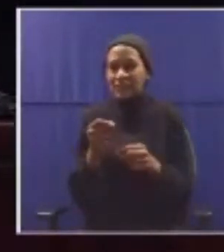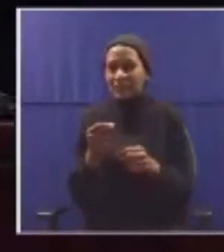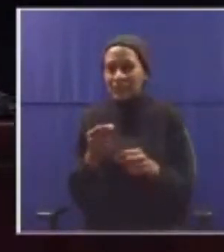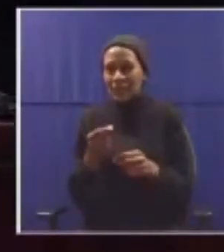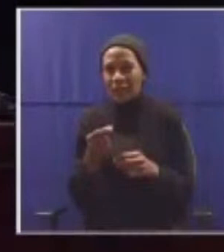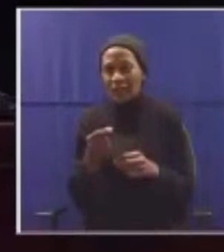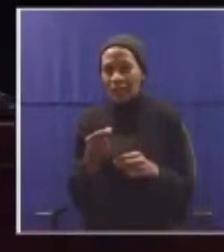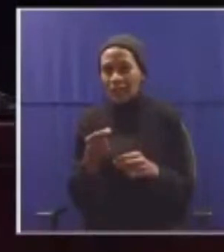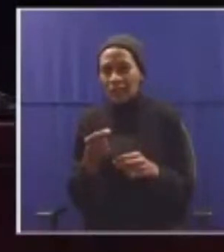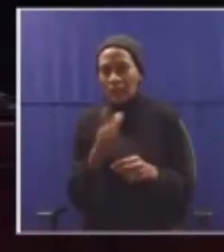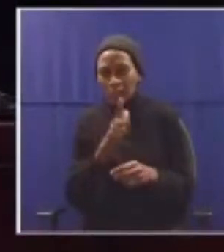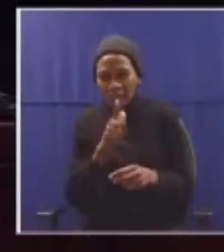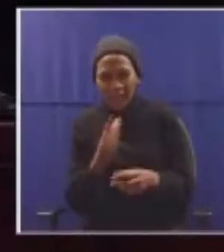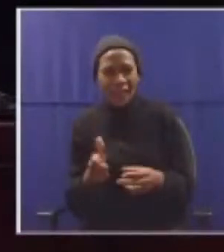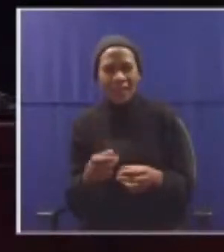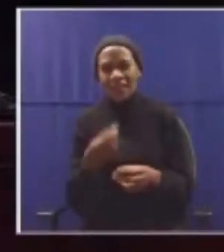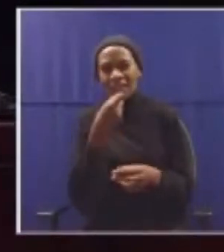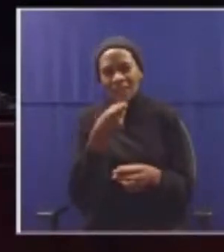queer,